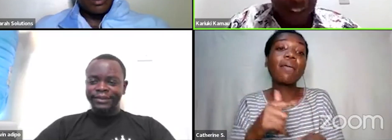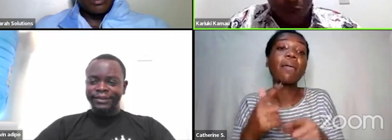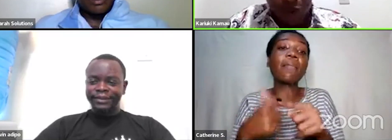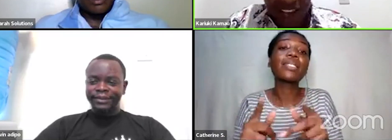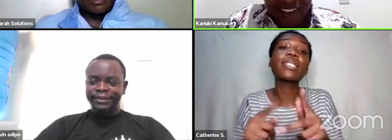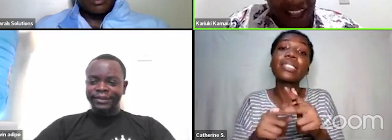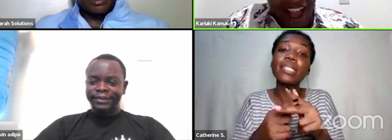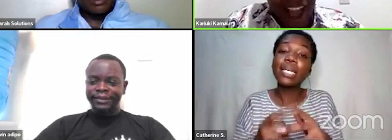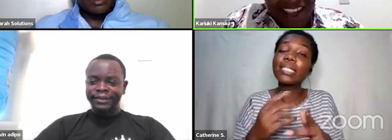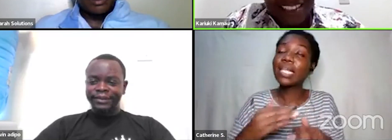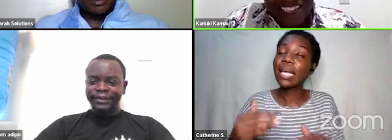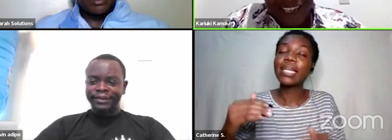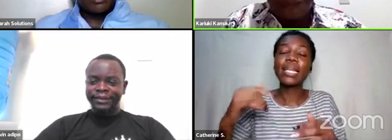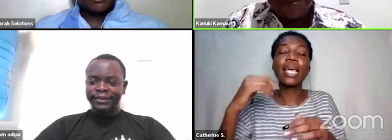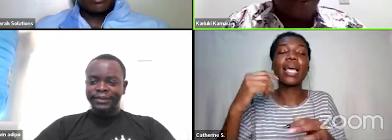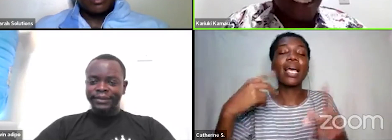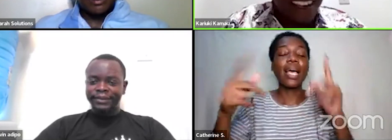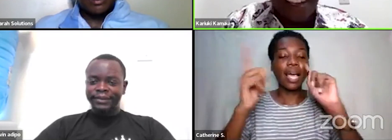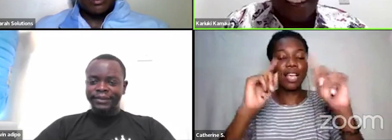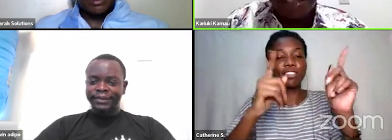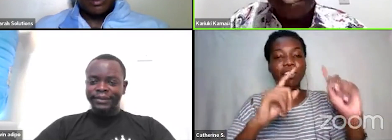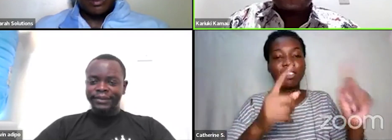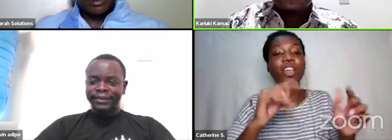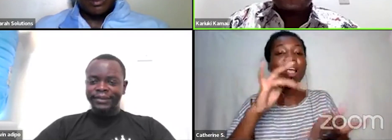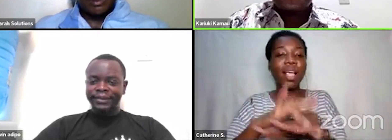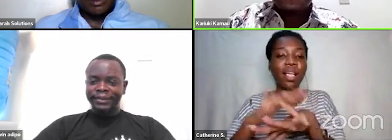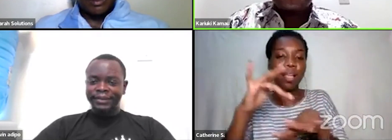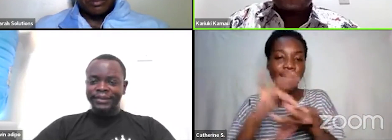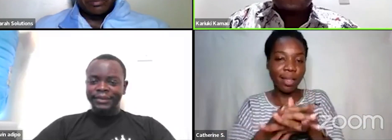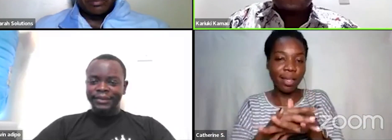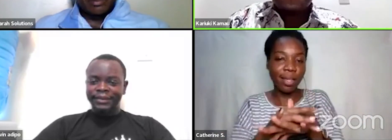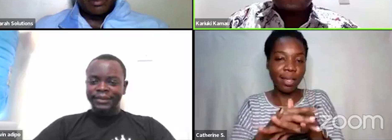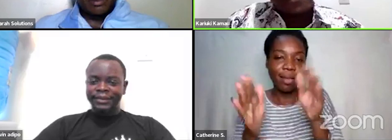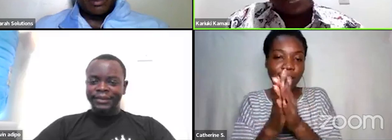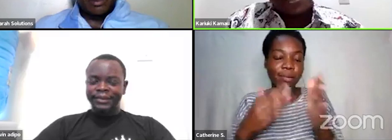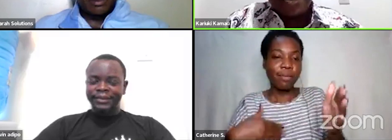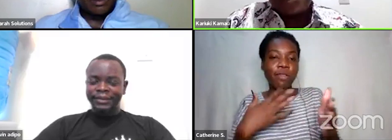hustle as early as you can. I tell people, and let me share this.